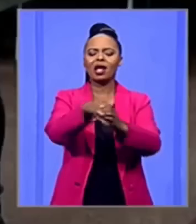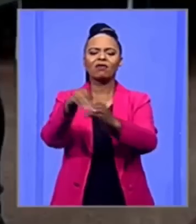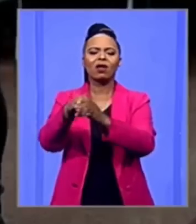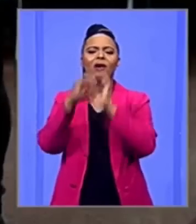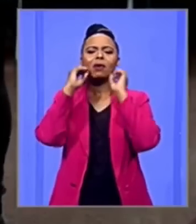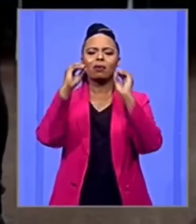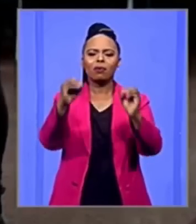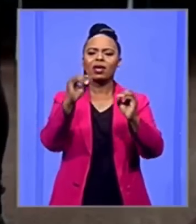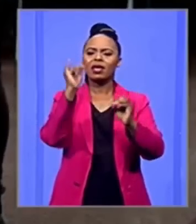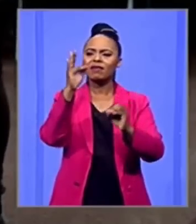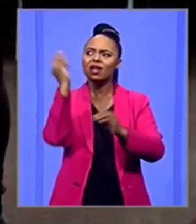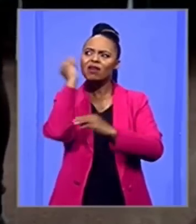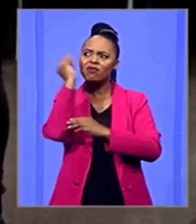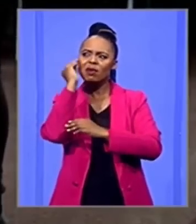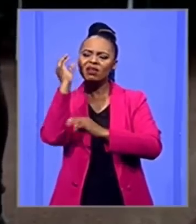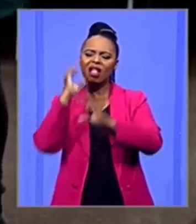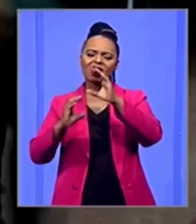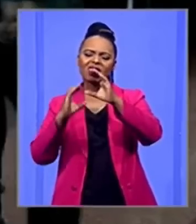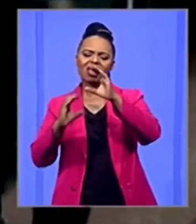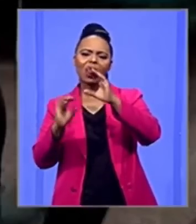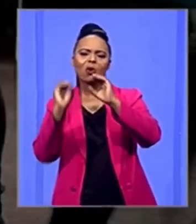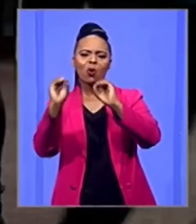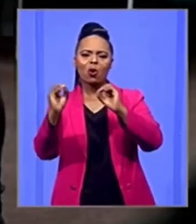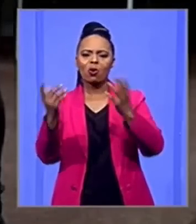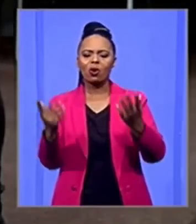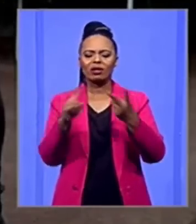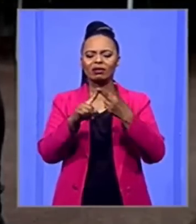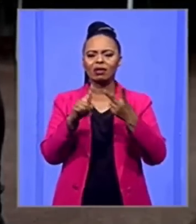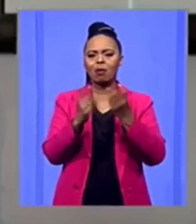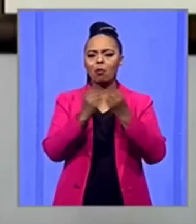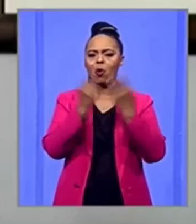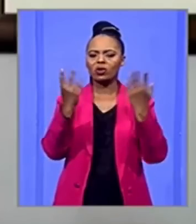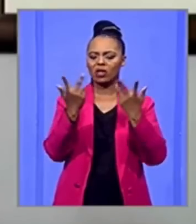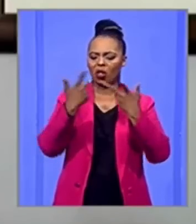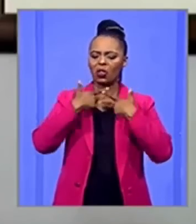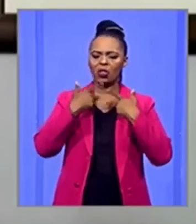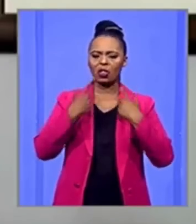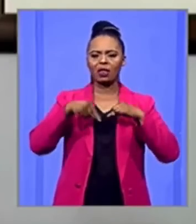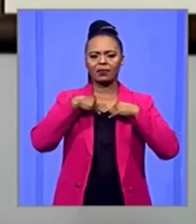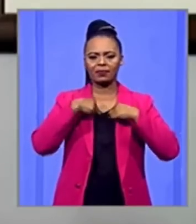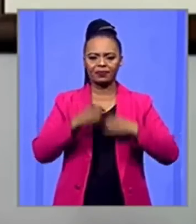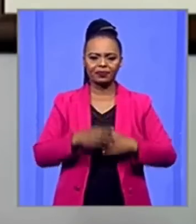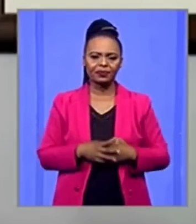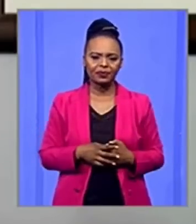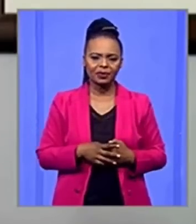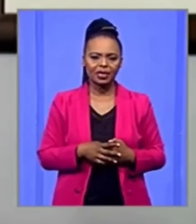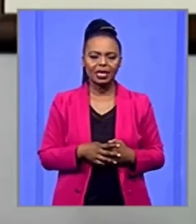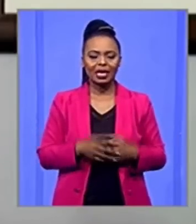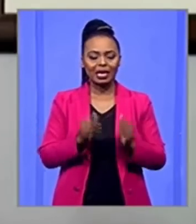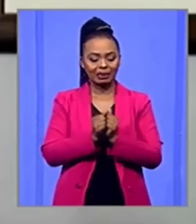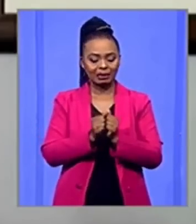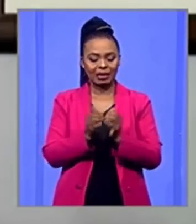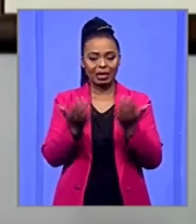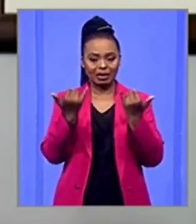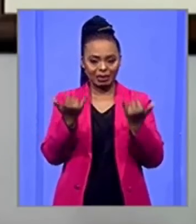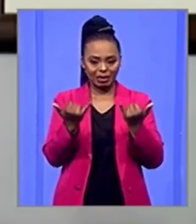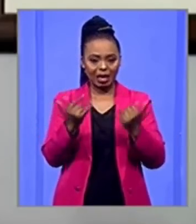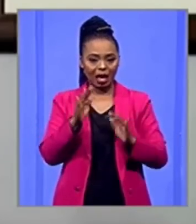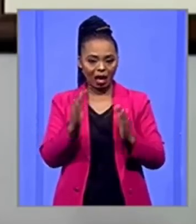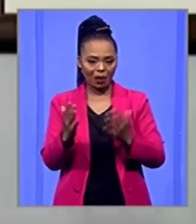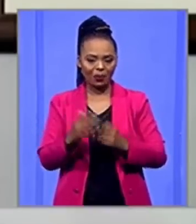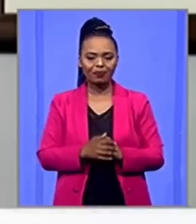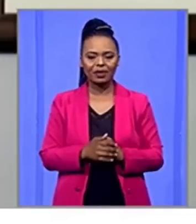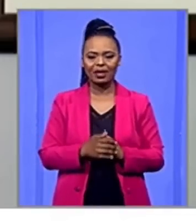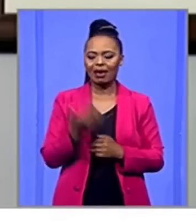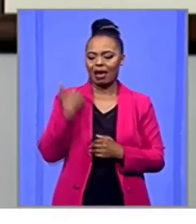kapa dithuso tse teng bakeng sa batho ba nang le boqhwala. Engwe ke graduate tsa batho maybe bohloko ba gona most of